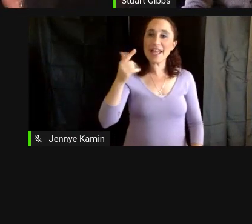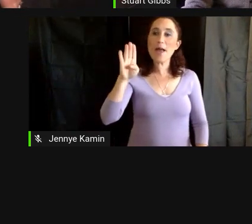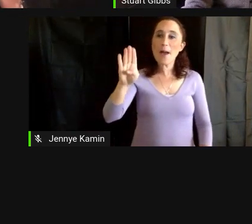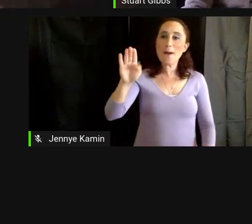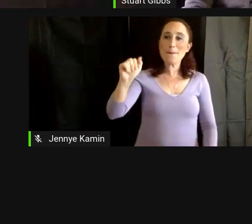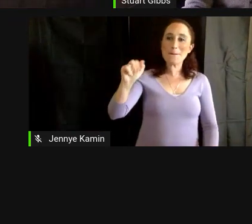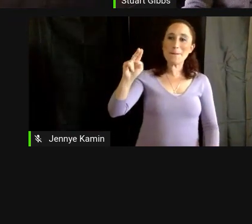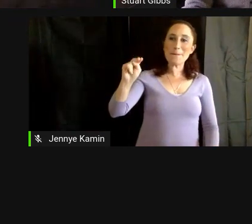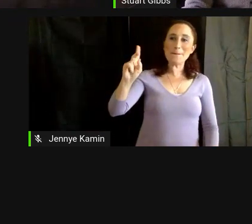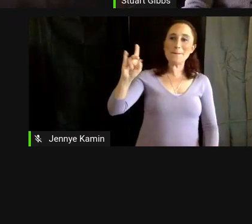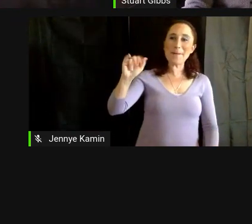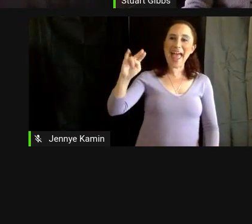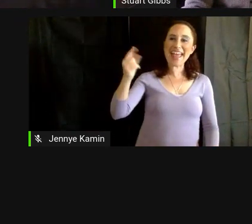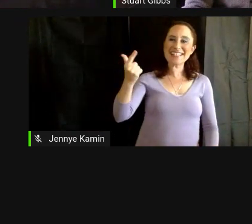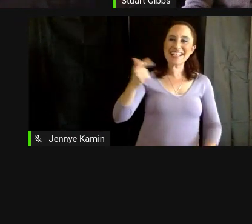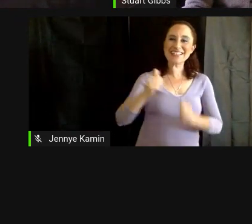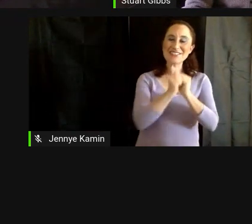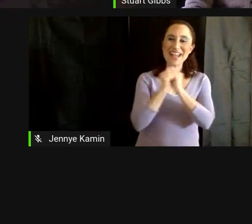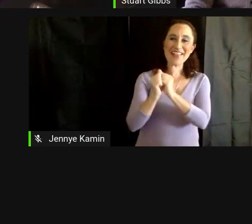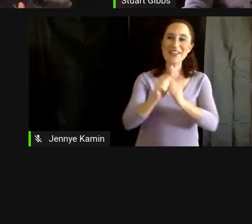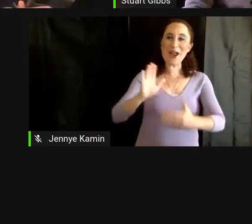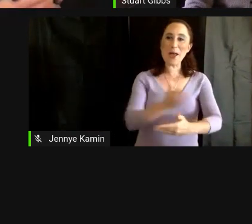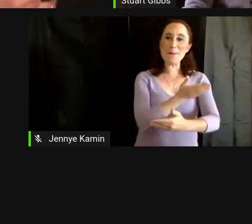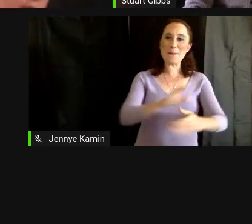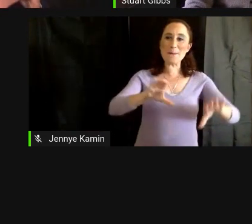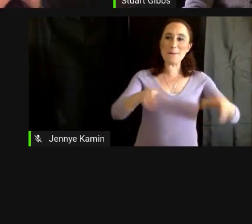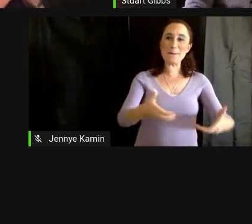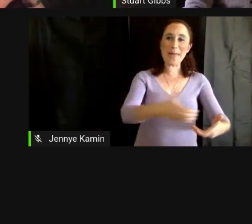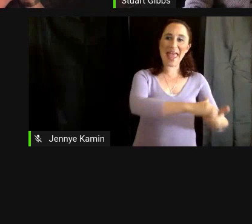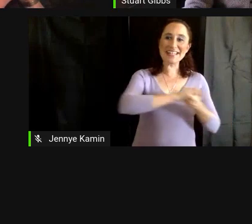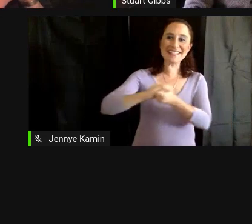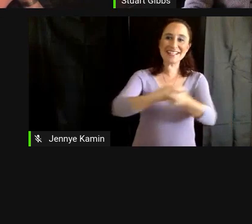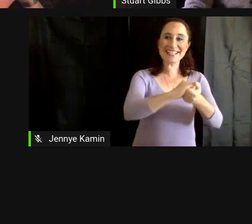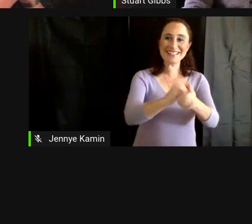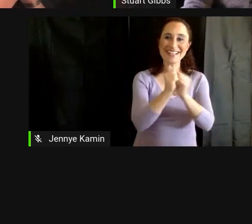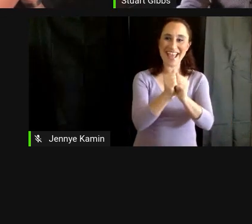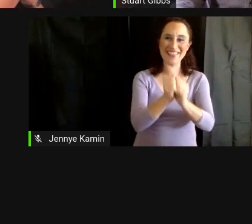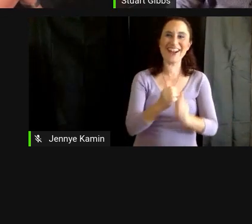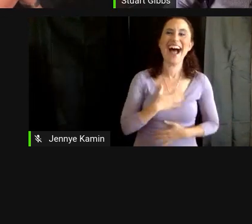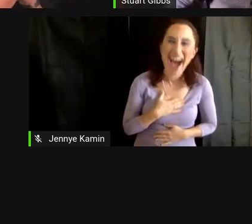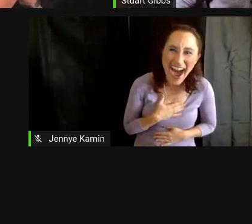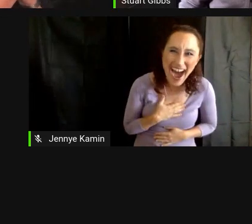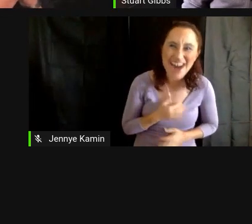Banding. I'm going to call my agent on your behalf, Christina.